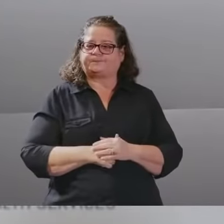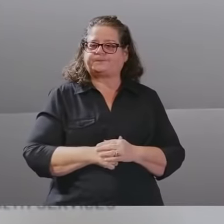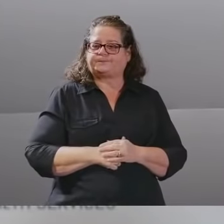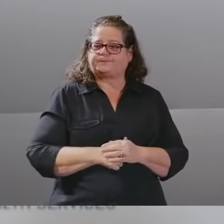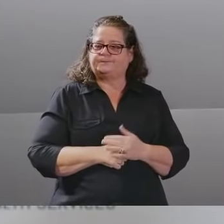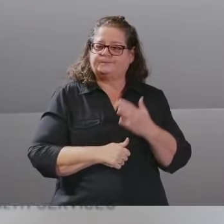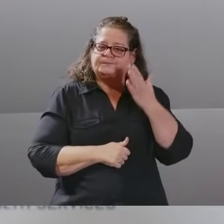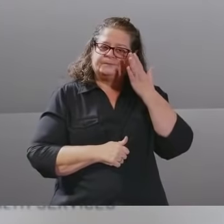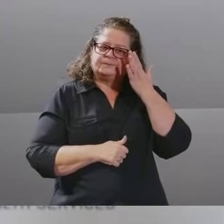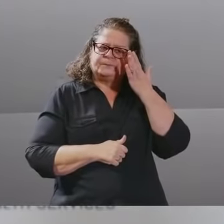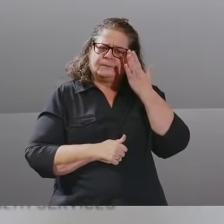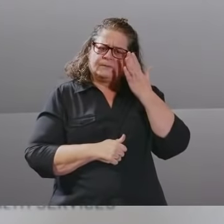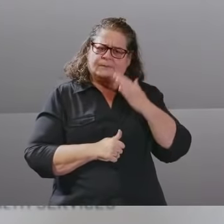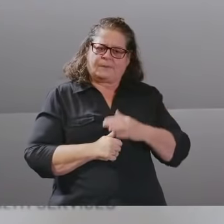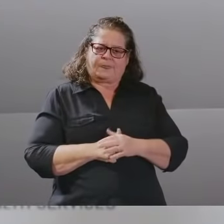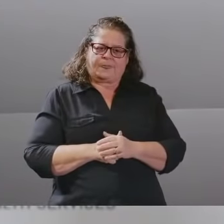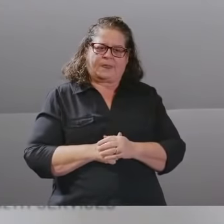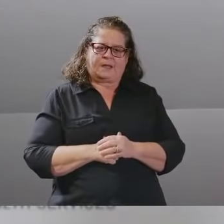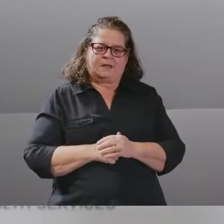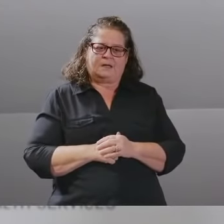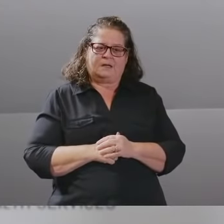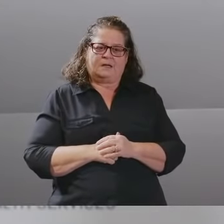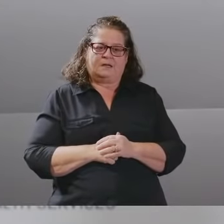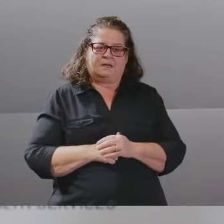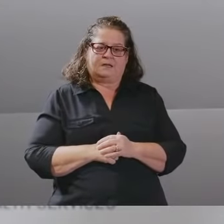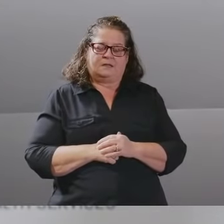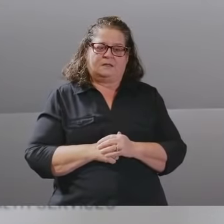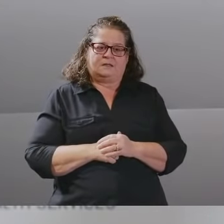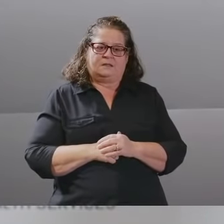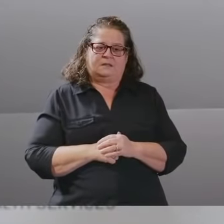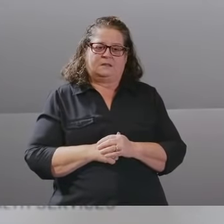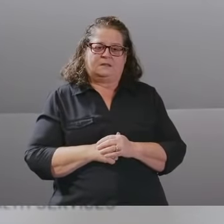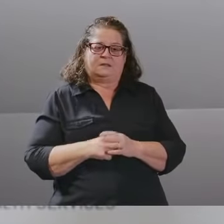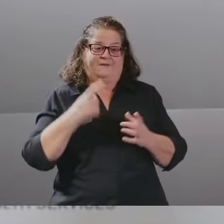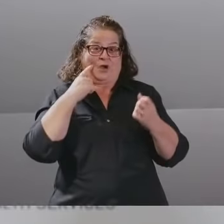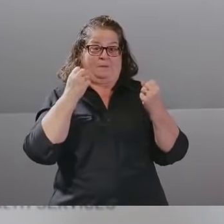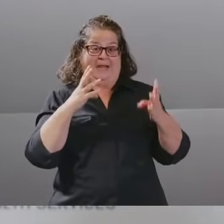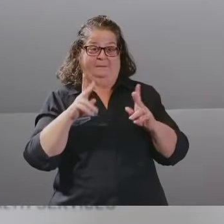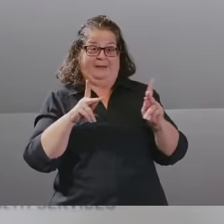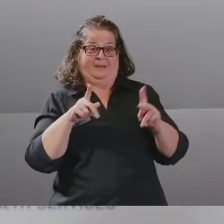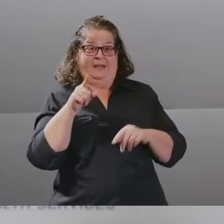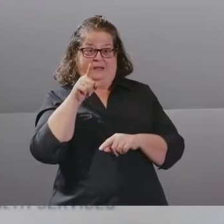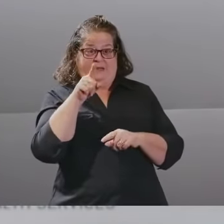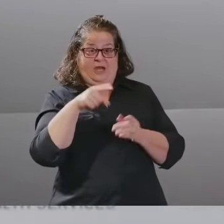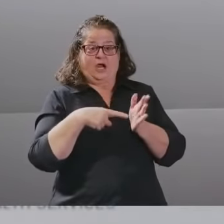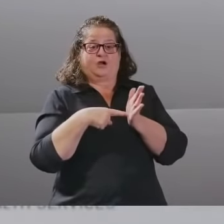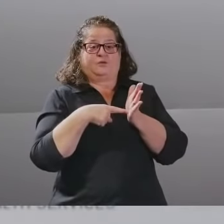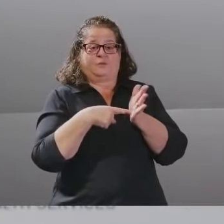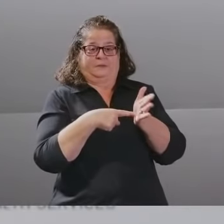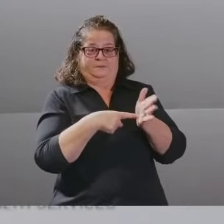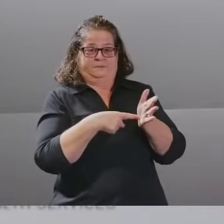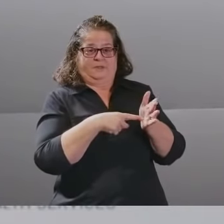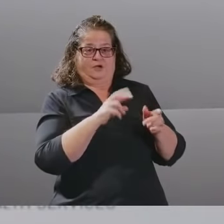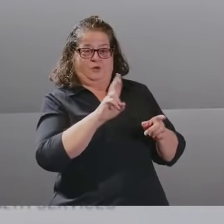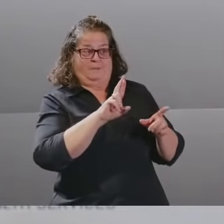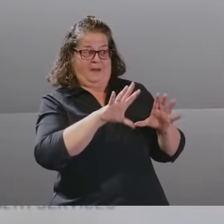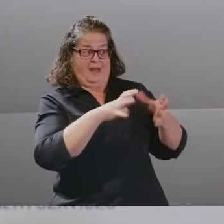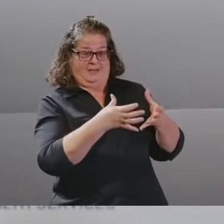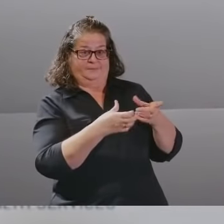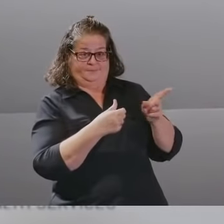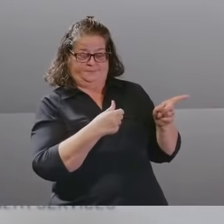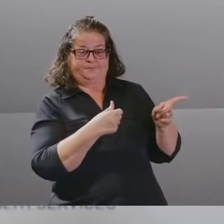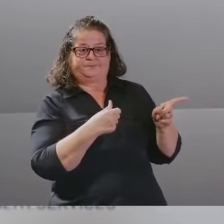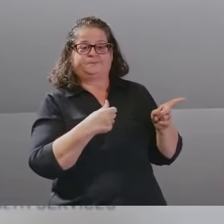of people, you are the face of the Republican Party here in the state. There's a faction of the party here in the state that is pushing a lot of